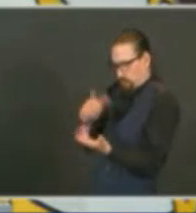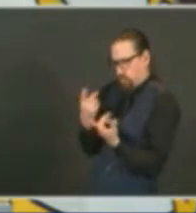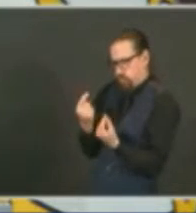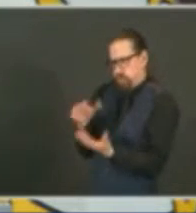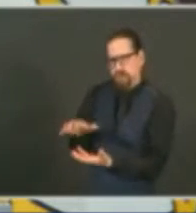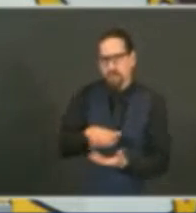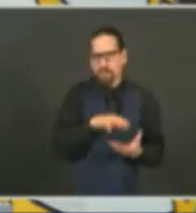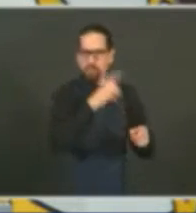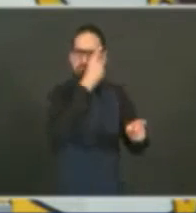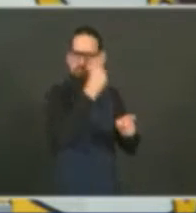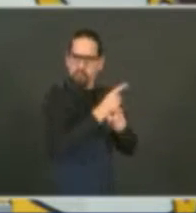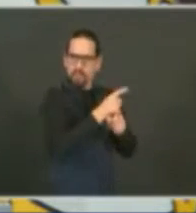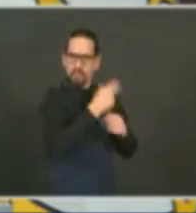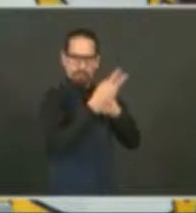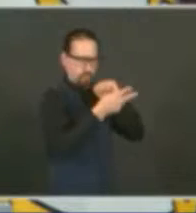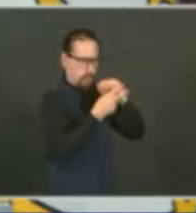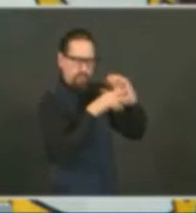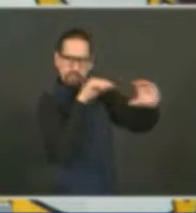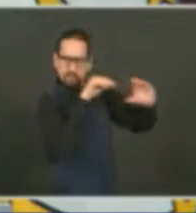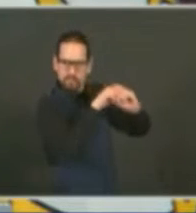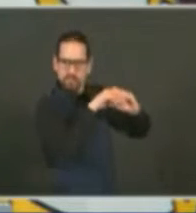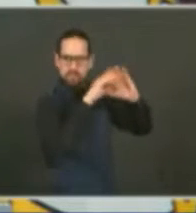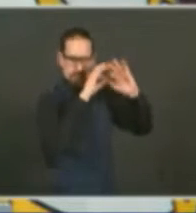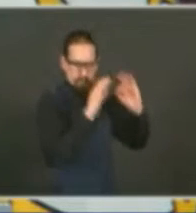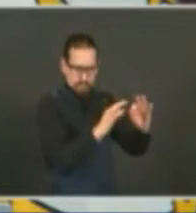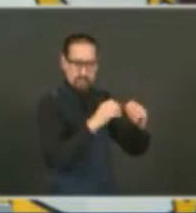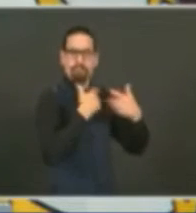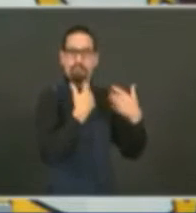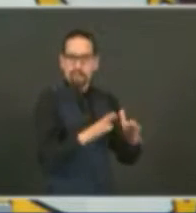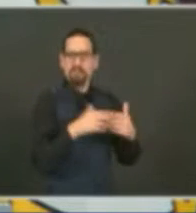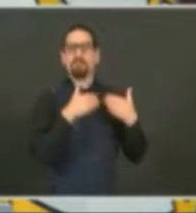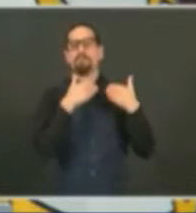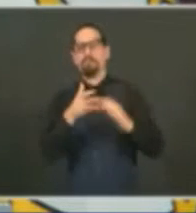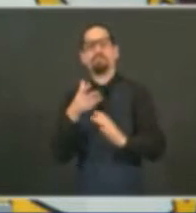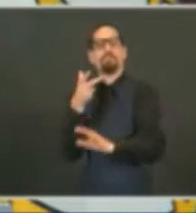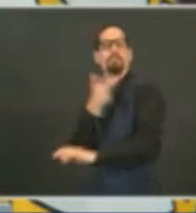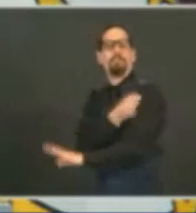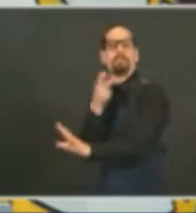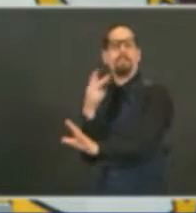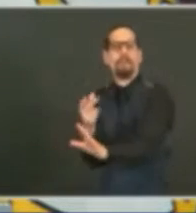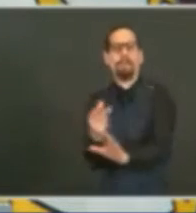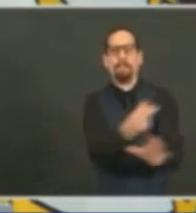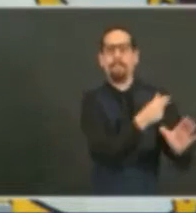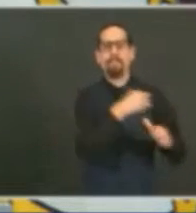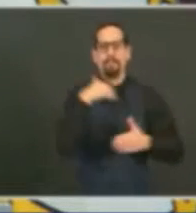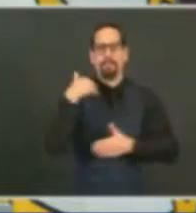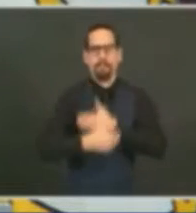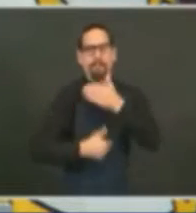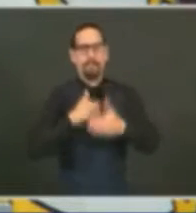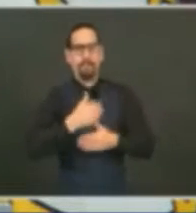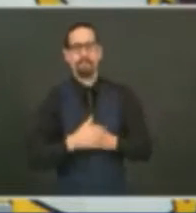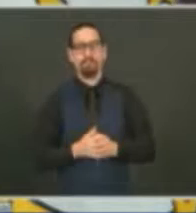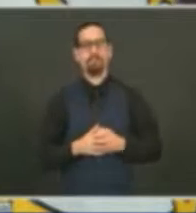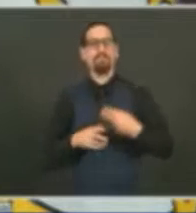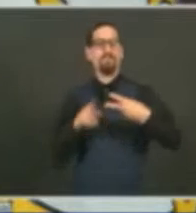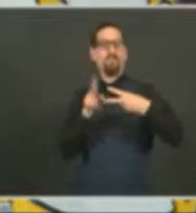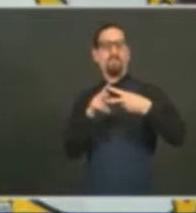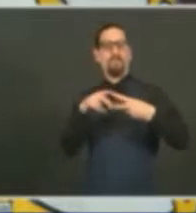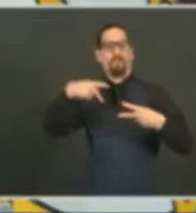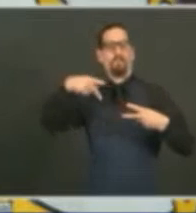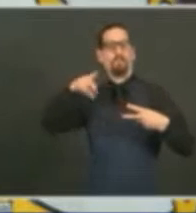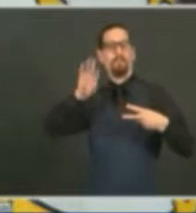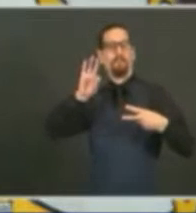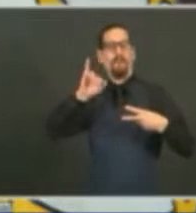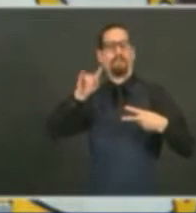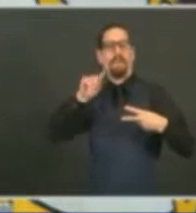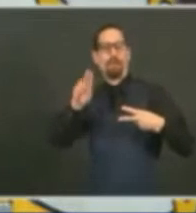receive. Also, the Pfizer and Moderna vaccines, they each have different